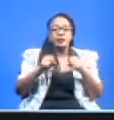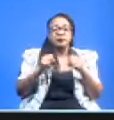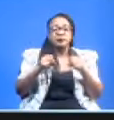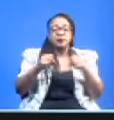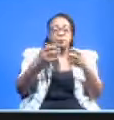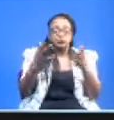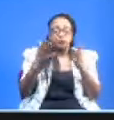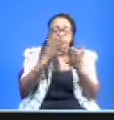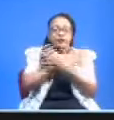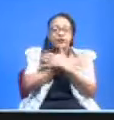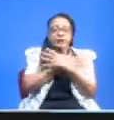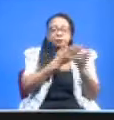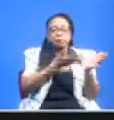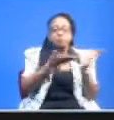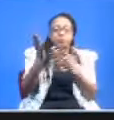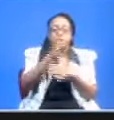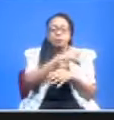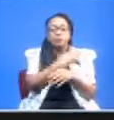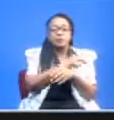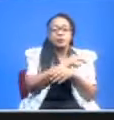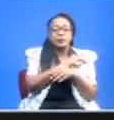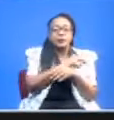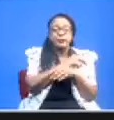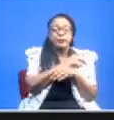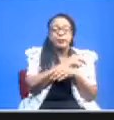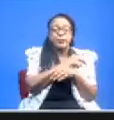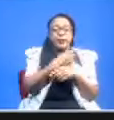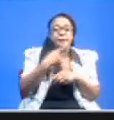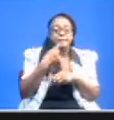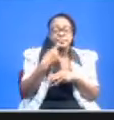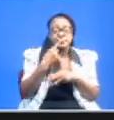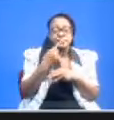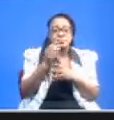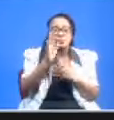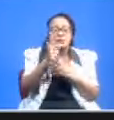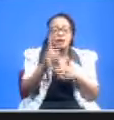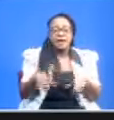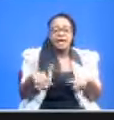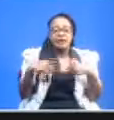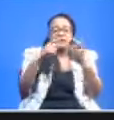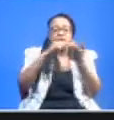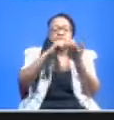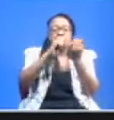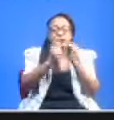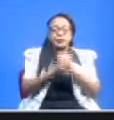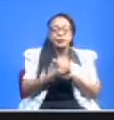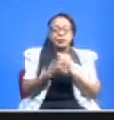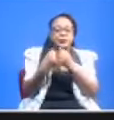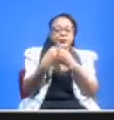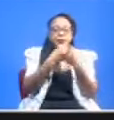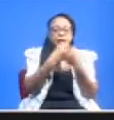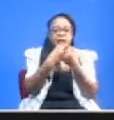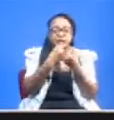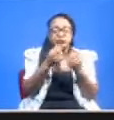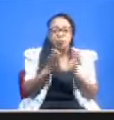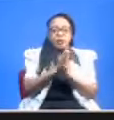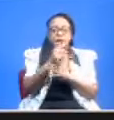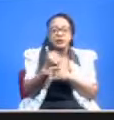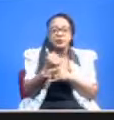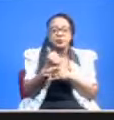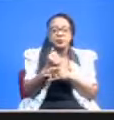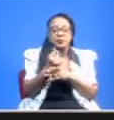ndiye amebeba nimepeleka huko kwa hospitali. Since then, Henry's life has spiraled into a myriad of one challenge atop the other.